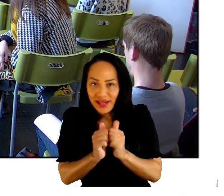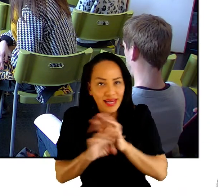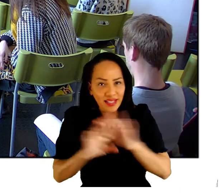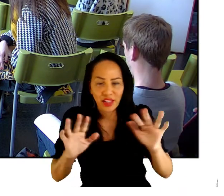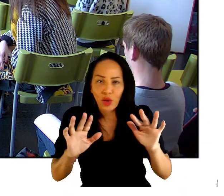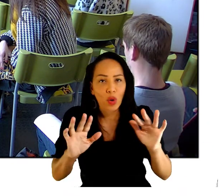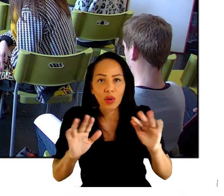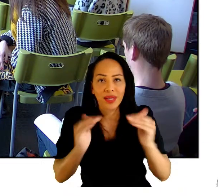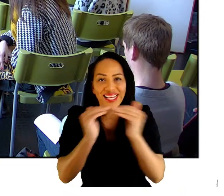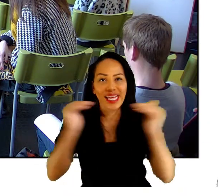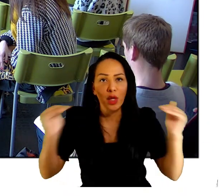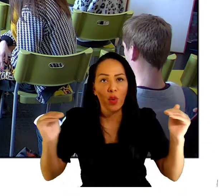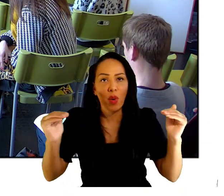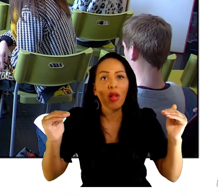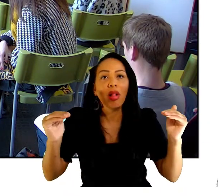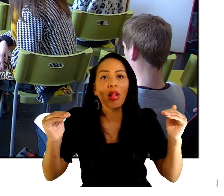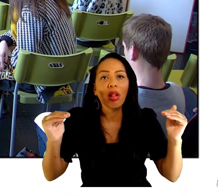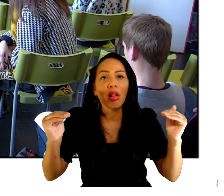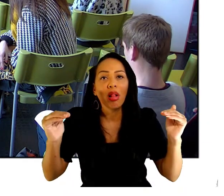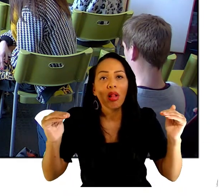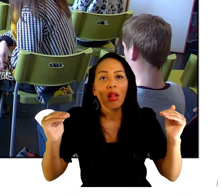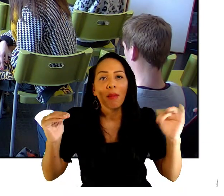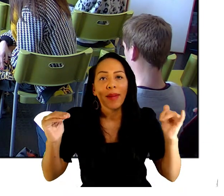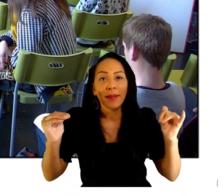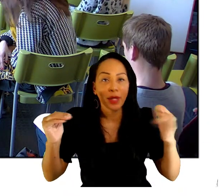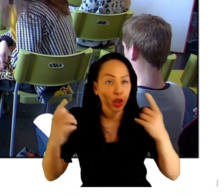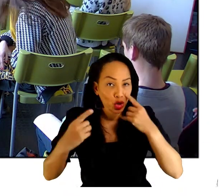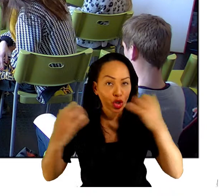you should represent that inequality in your work?